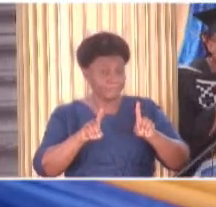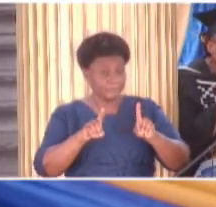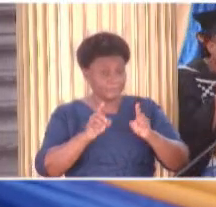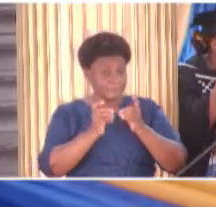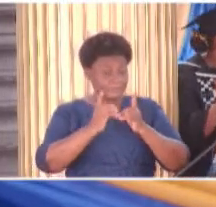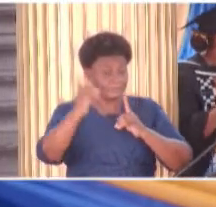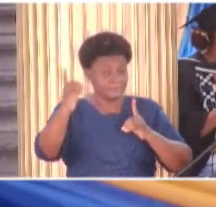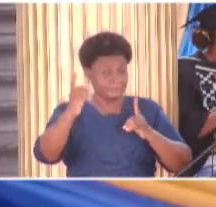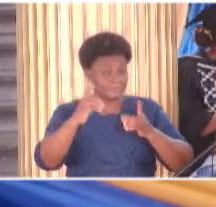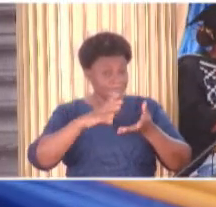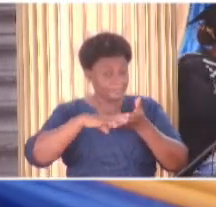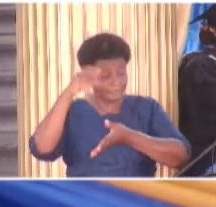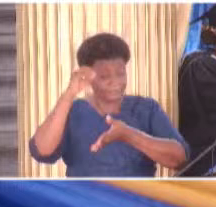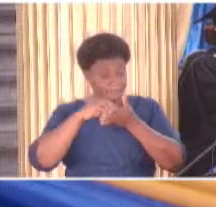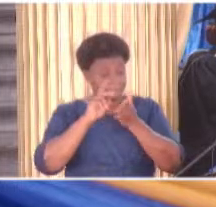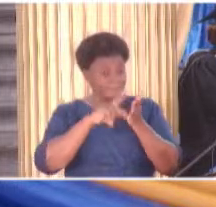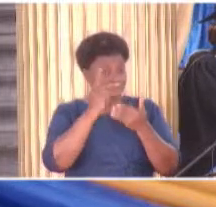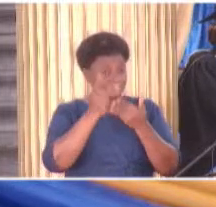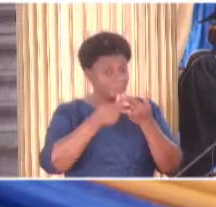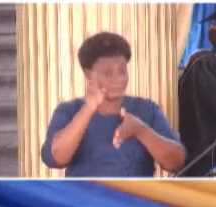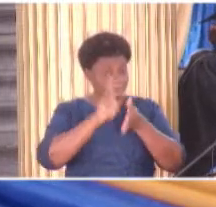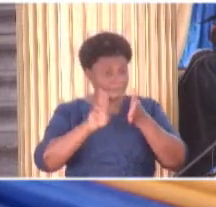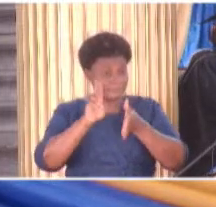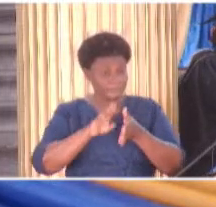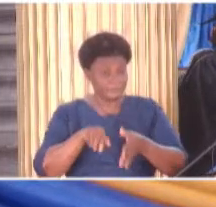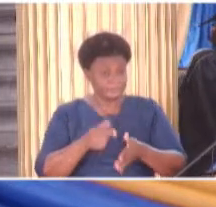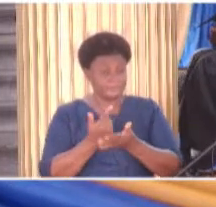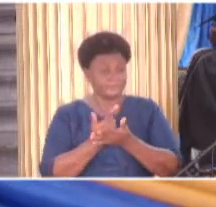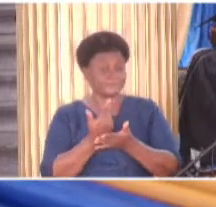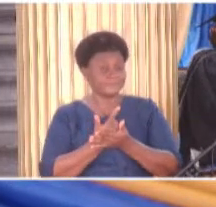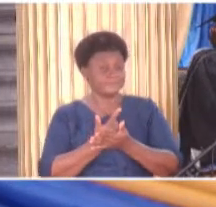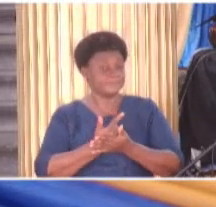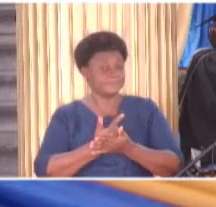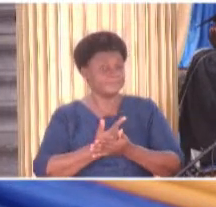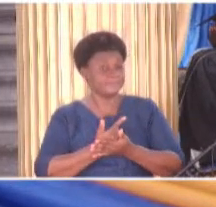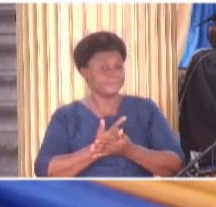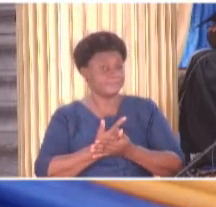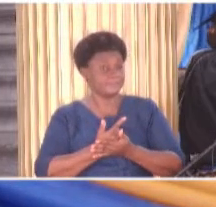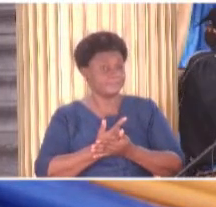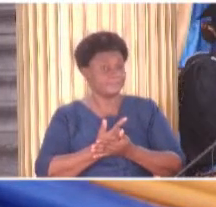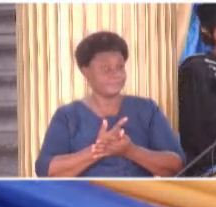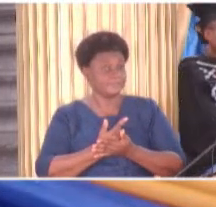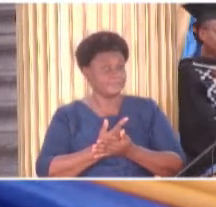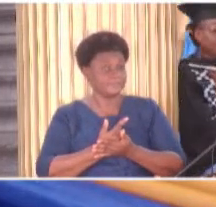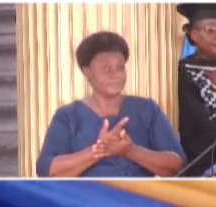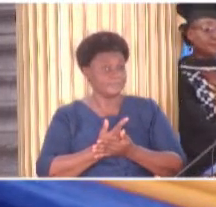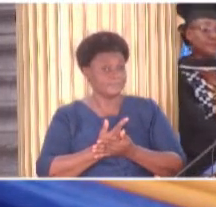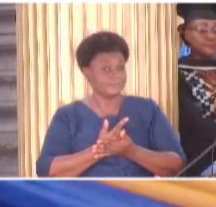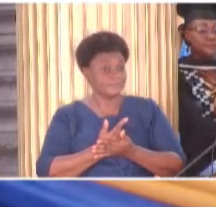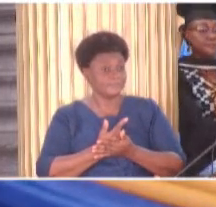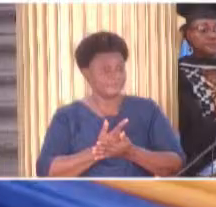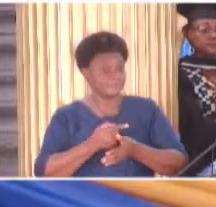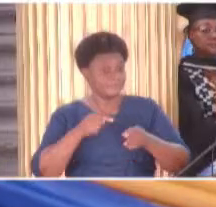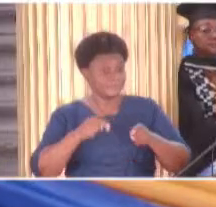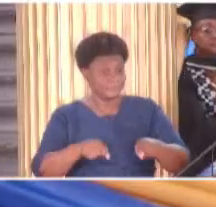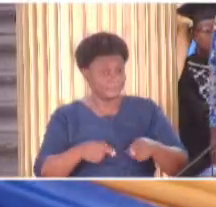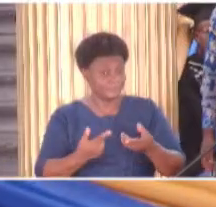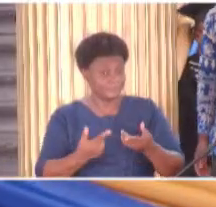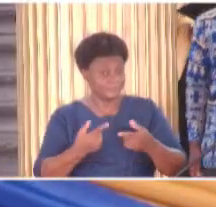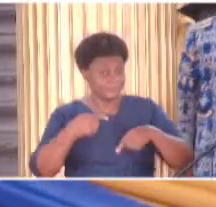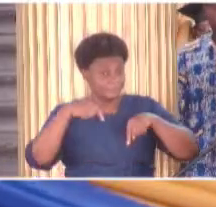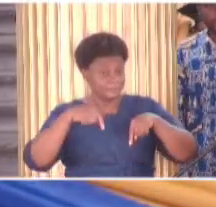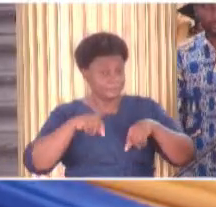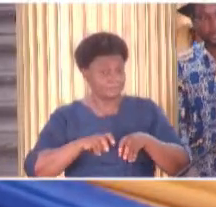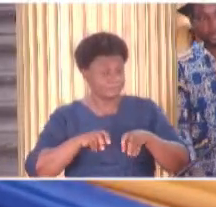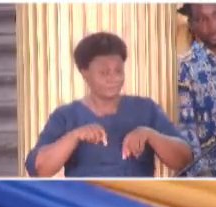Learning Program at the University of Ghana. Your journey to this moment has been